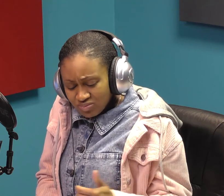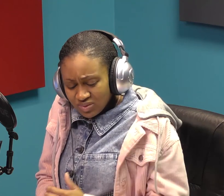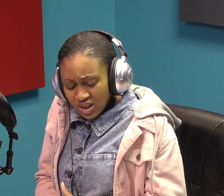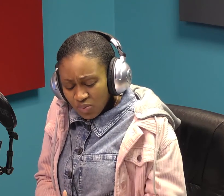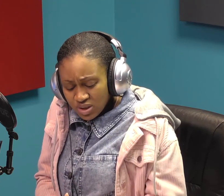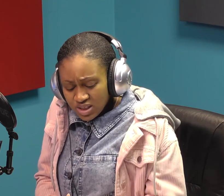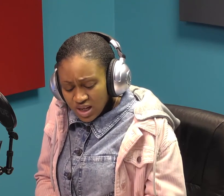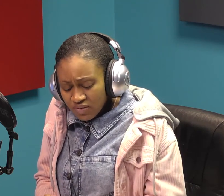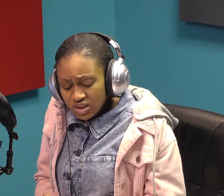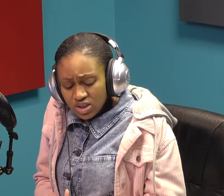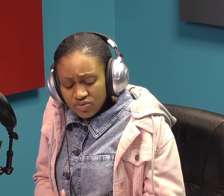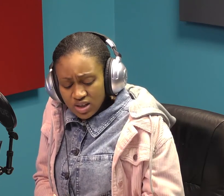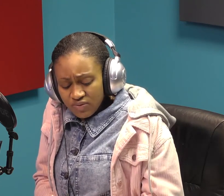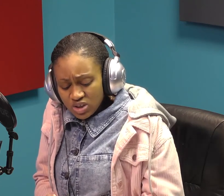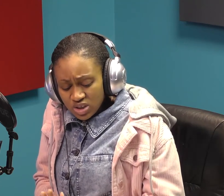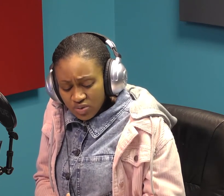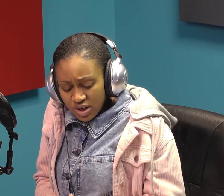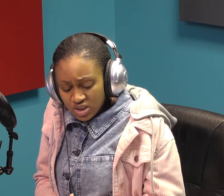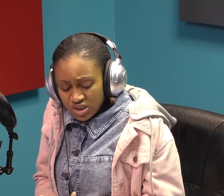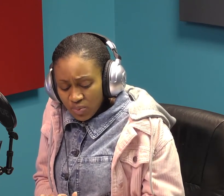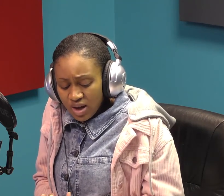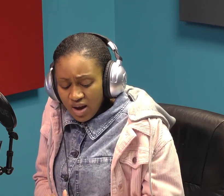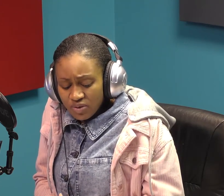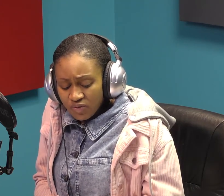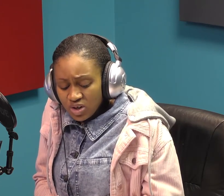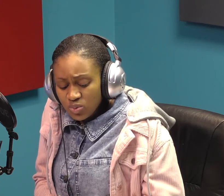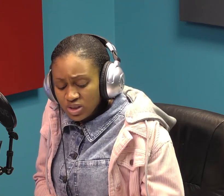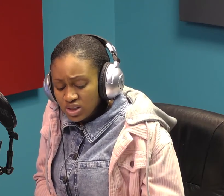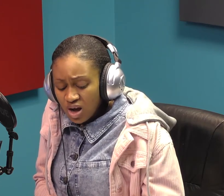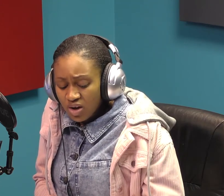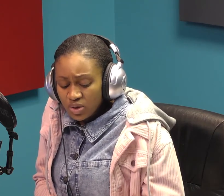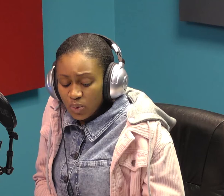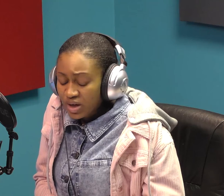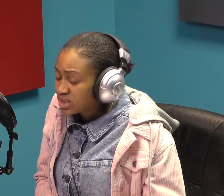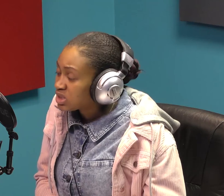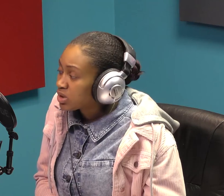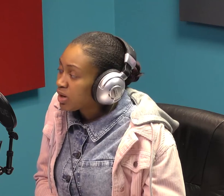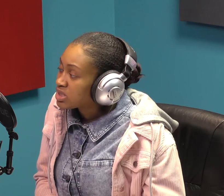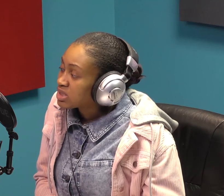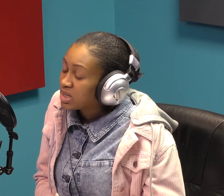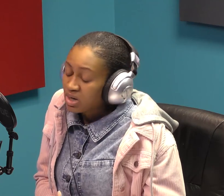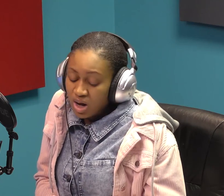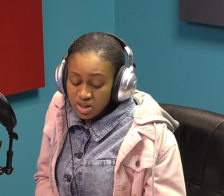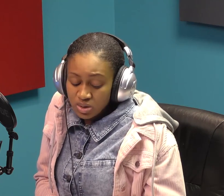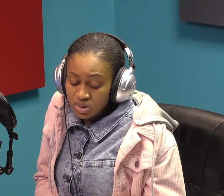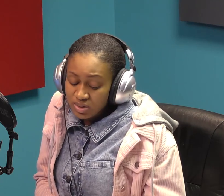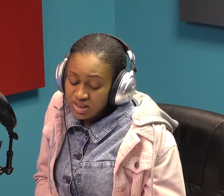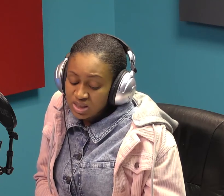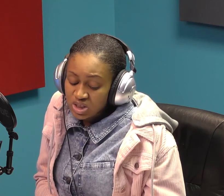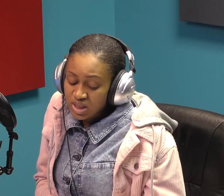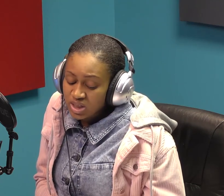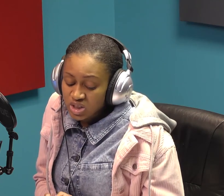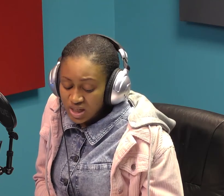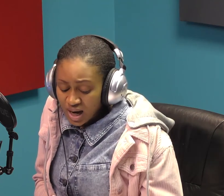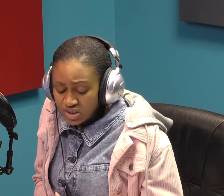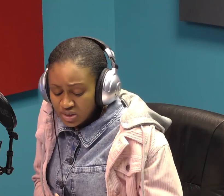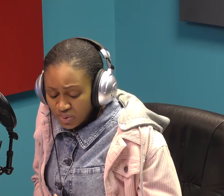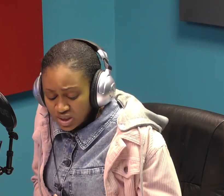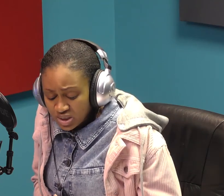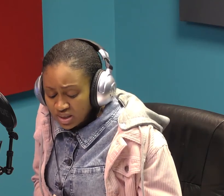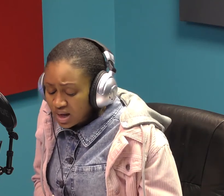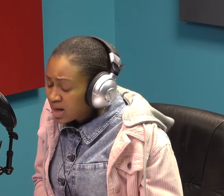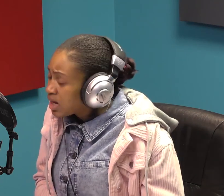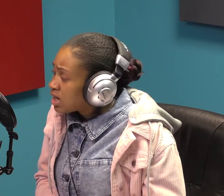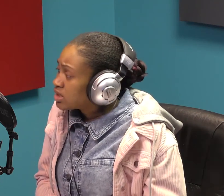So, with the seven living generations that we have, the first one is called the Greatest Generation. And they're also known as the GI